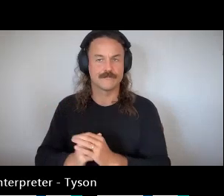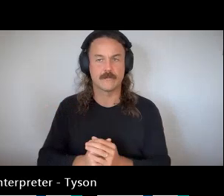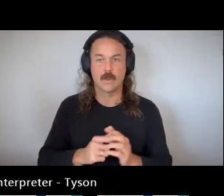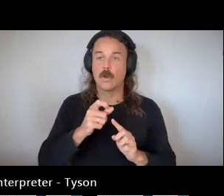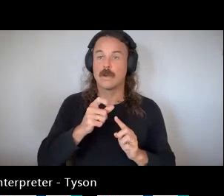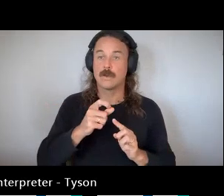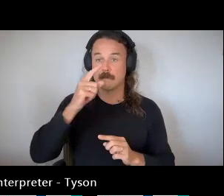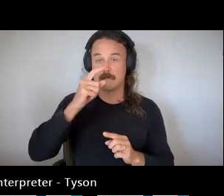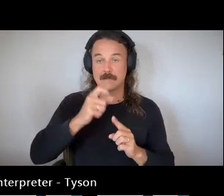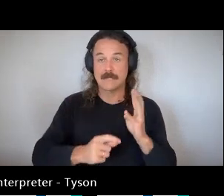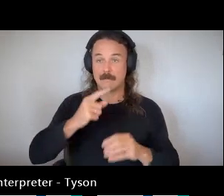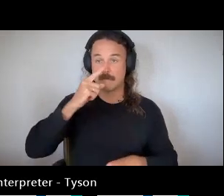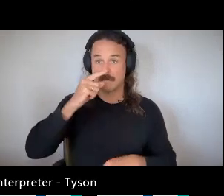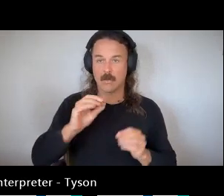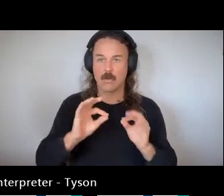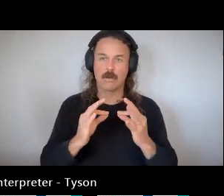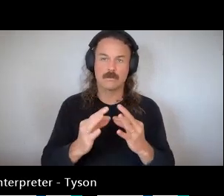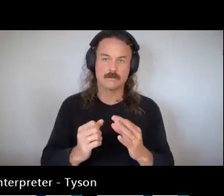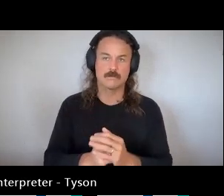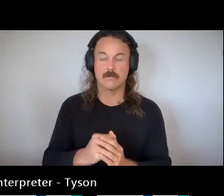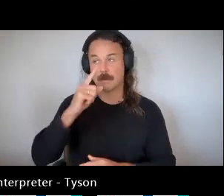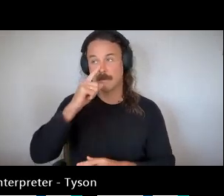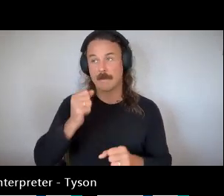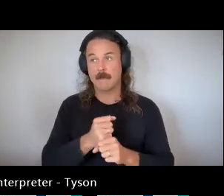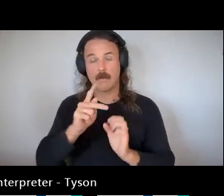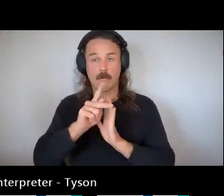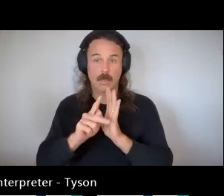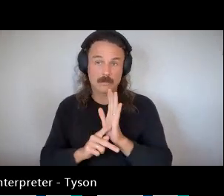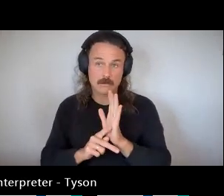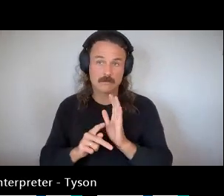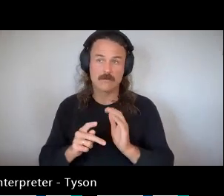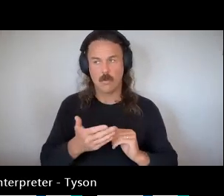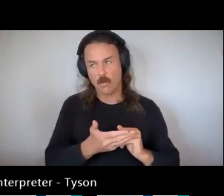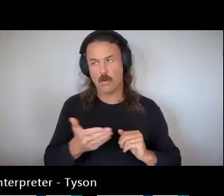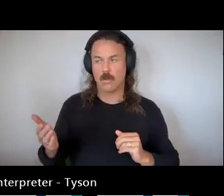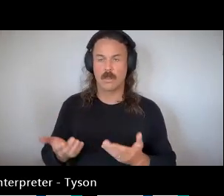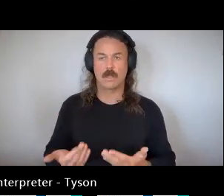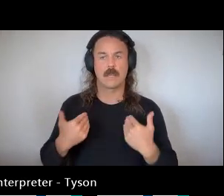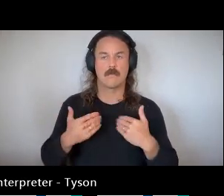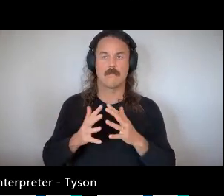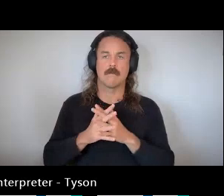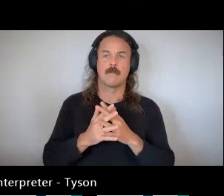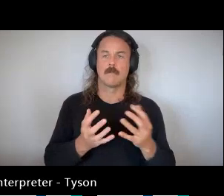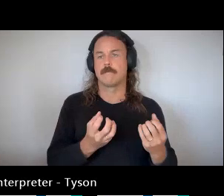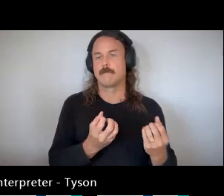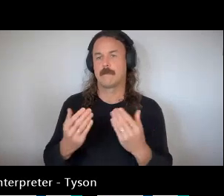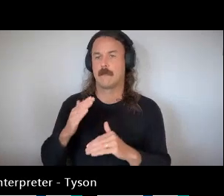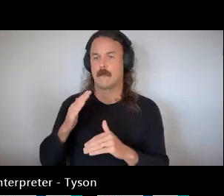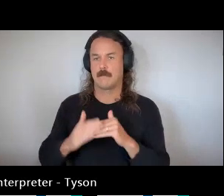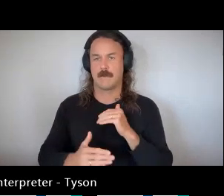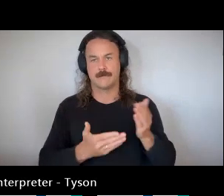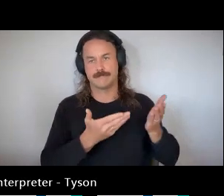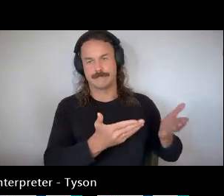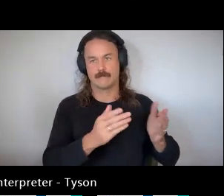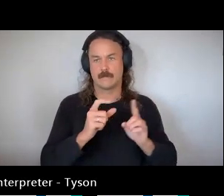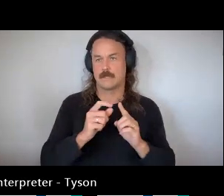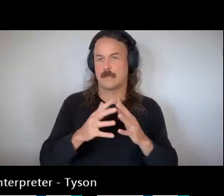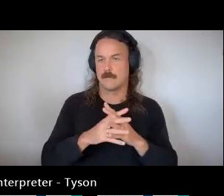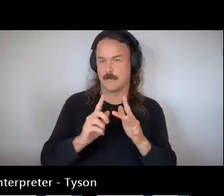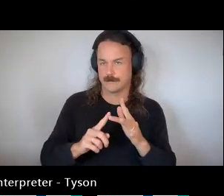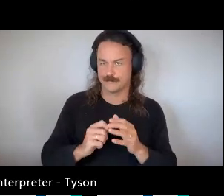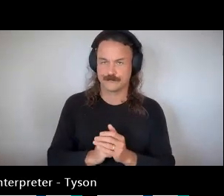organisations, as well as policymakers who provide valuable feedback on the development of the Disability Wellbeing Index. The creation of the Disability